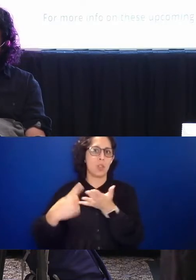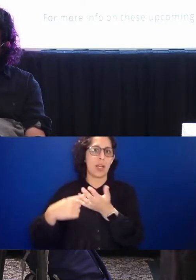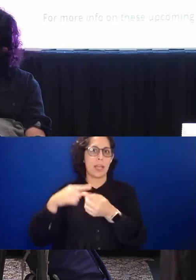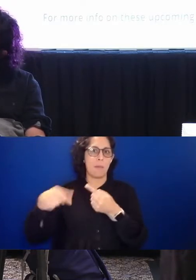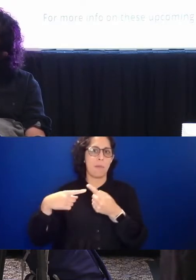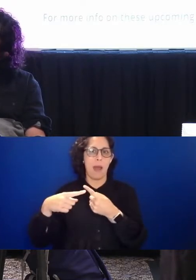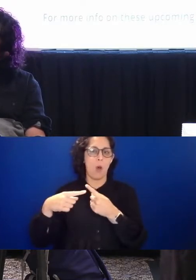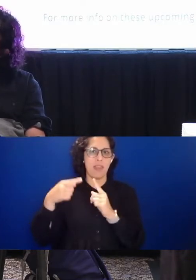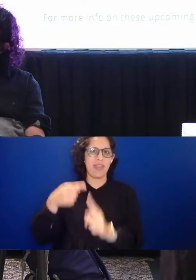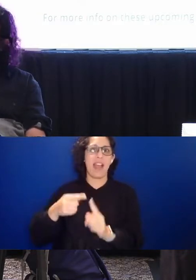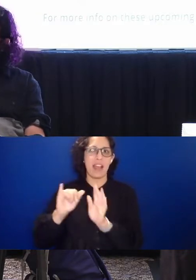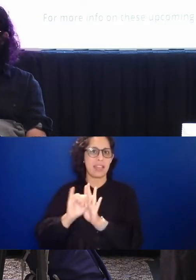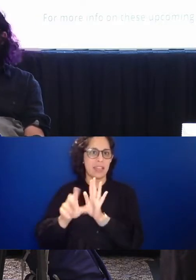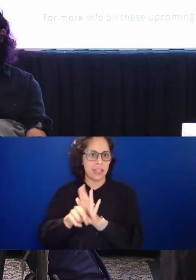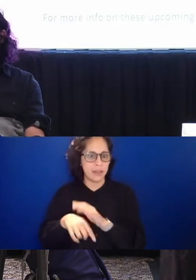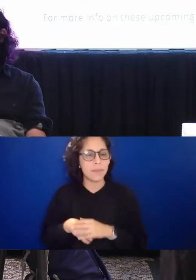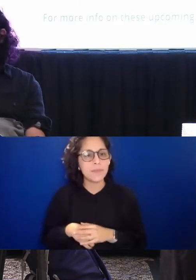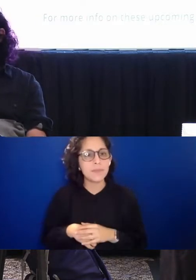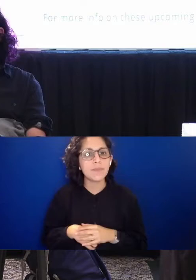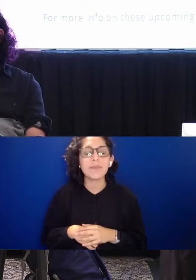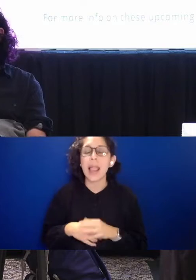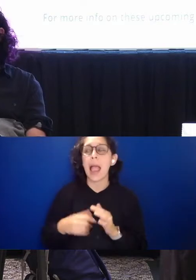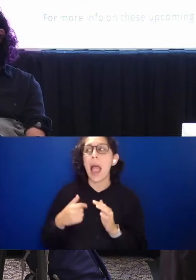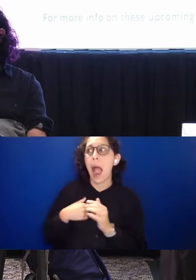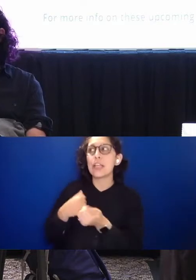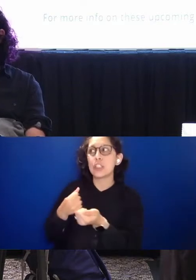I'm also on the joy train.